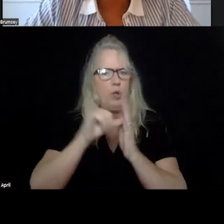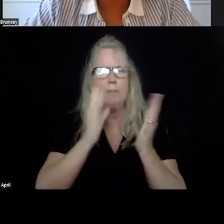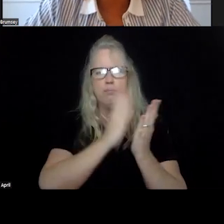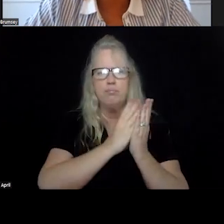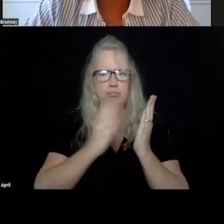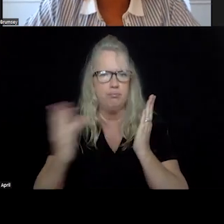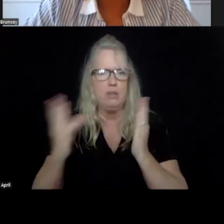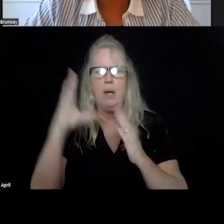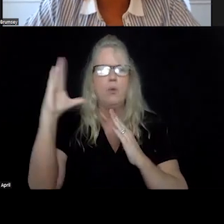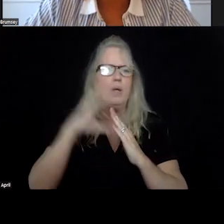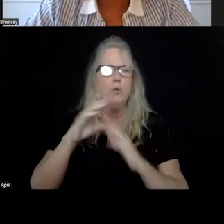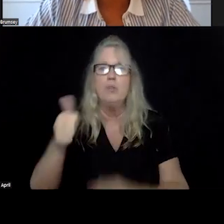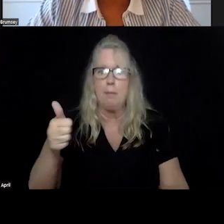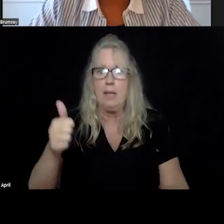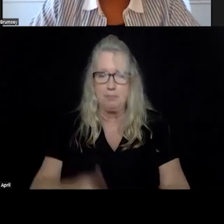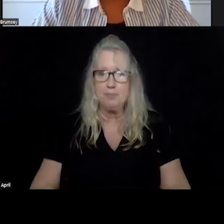top